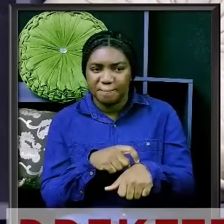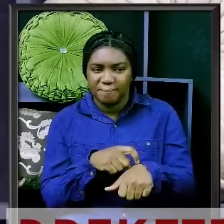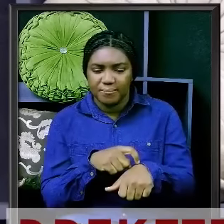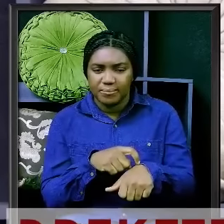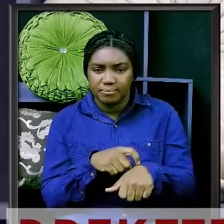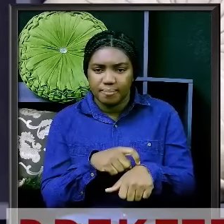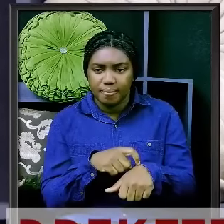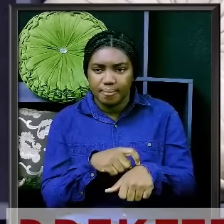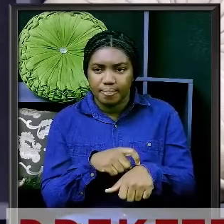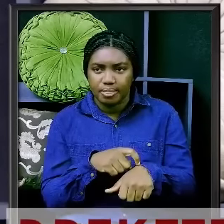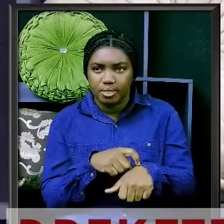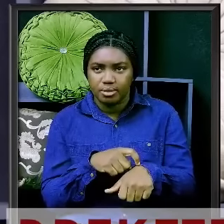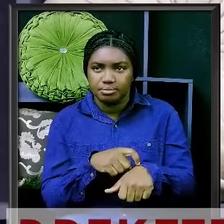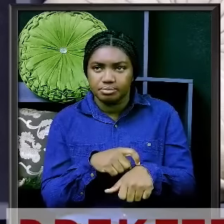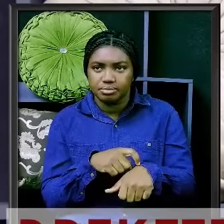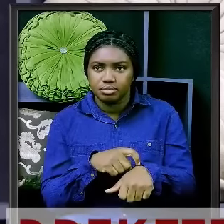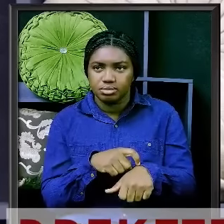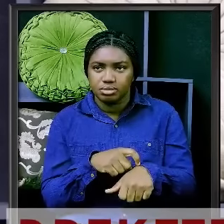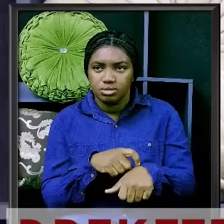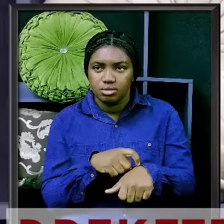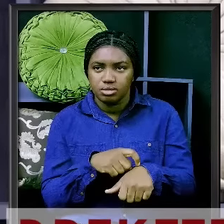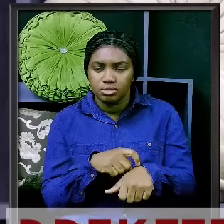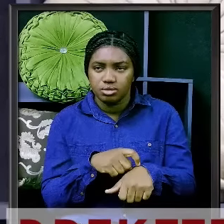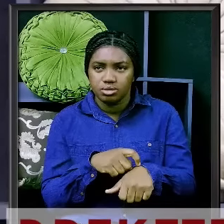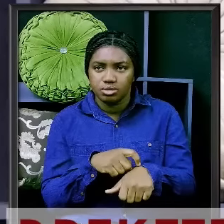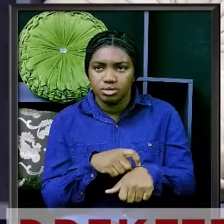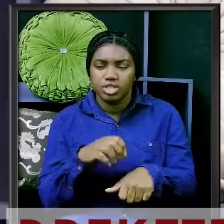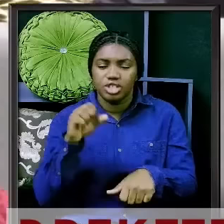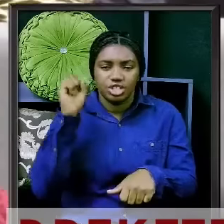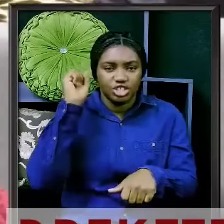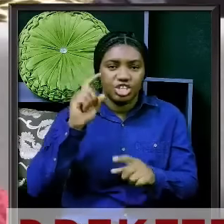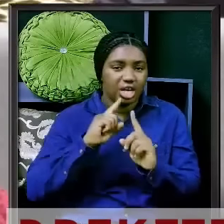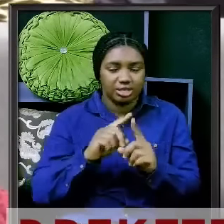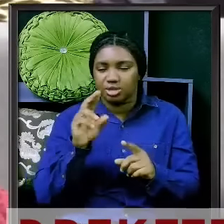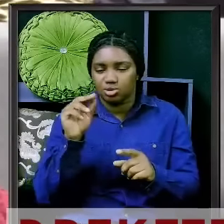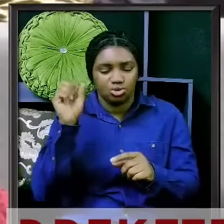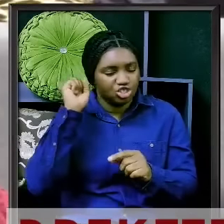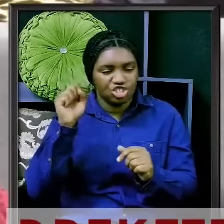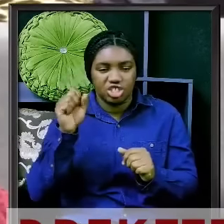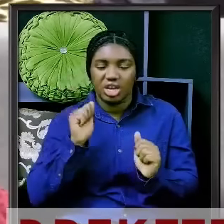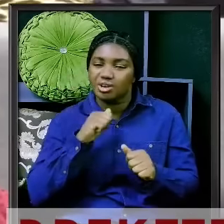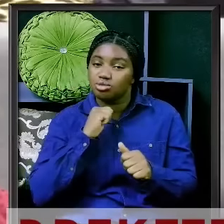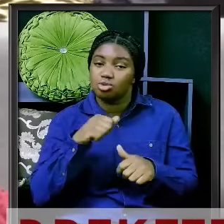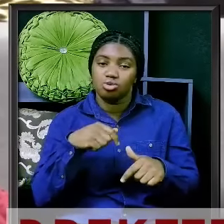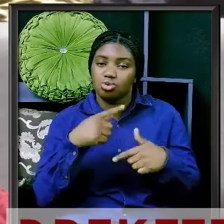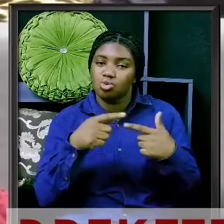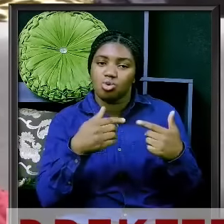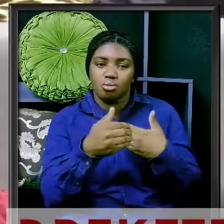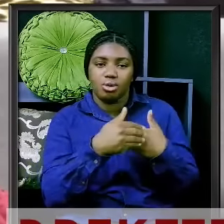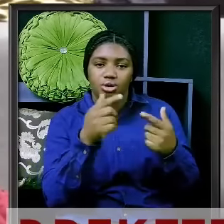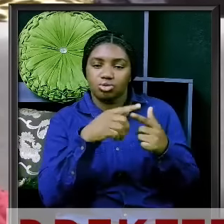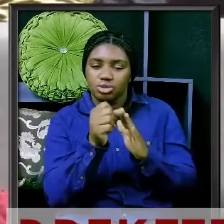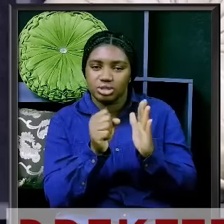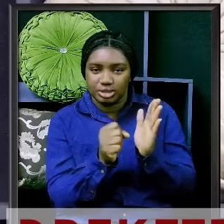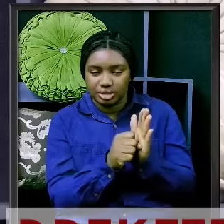No, don't take that risk. Okay. Requests for